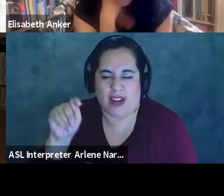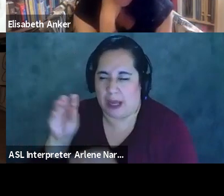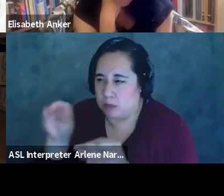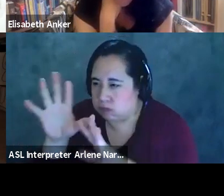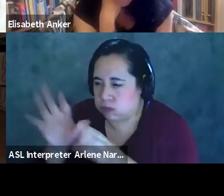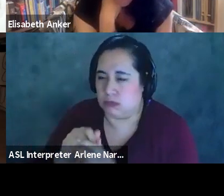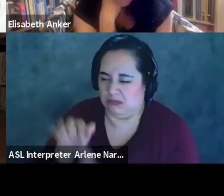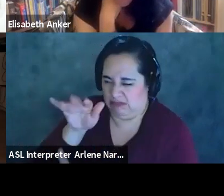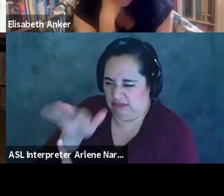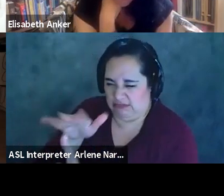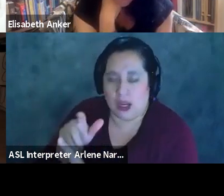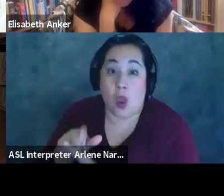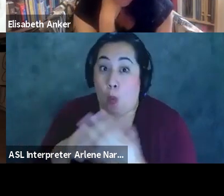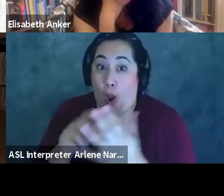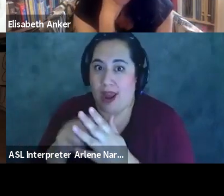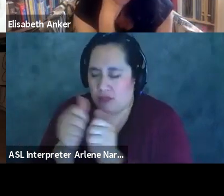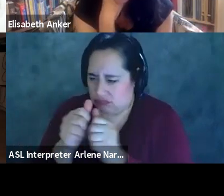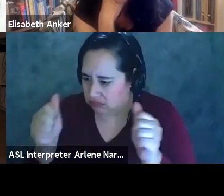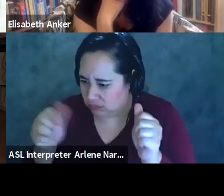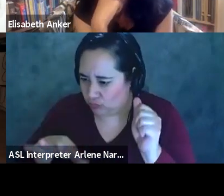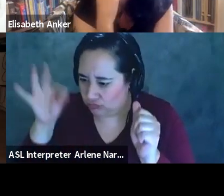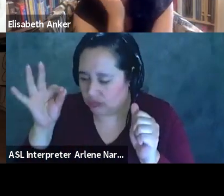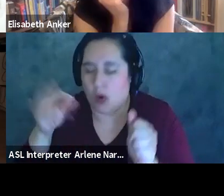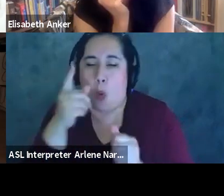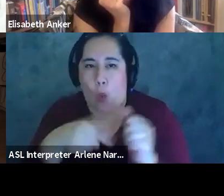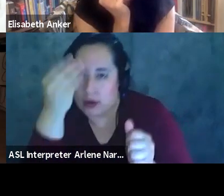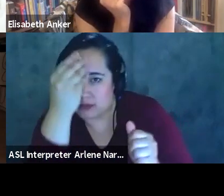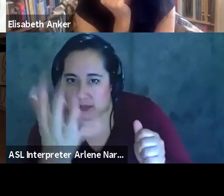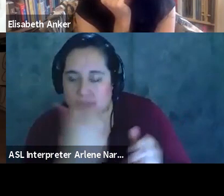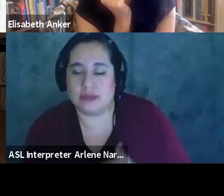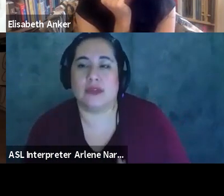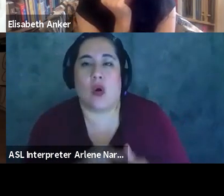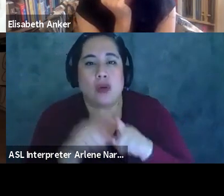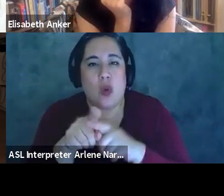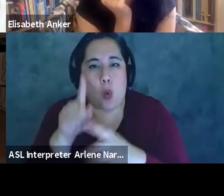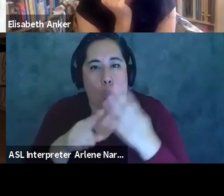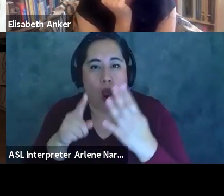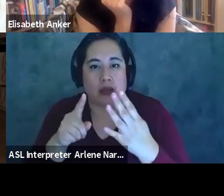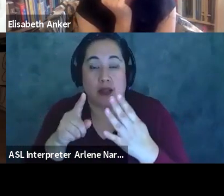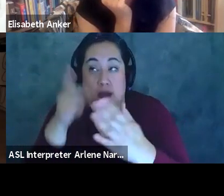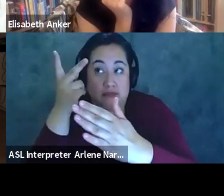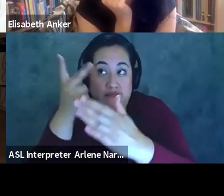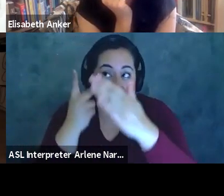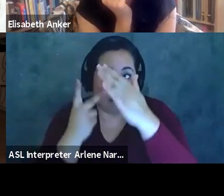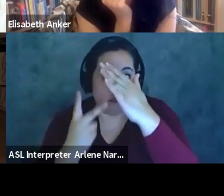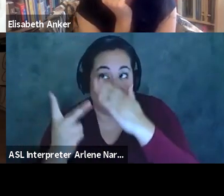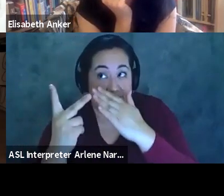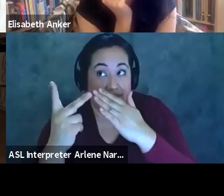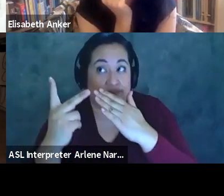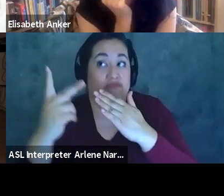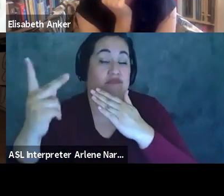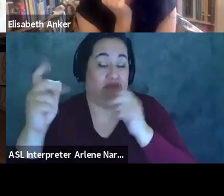terms of what it reveals, and in terms of what it forecloses. And if I